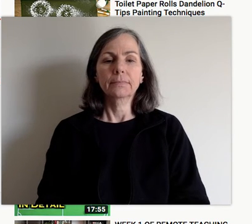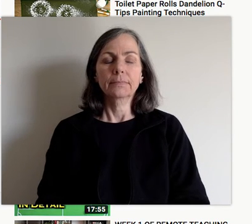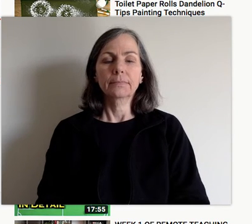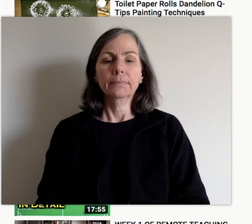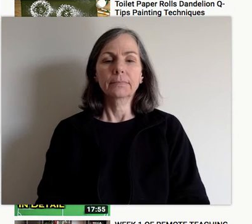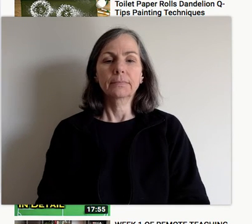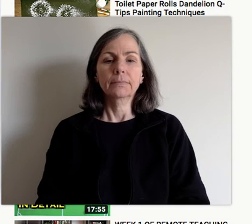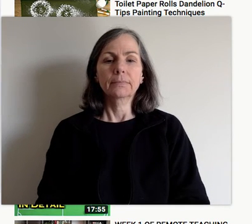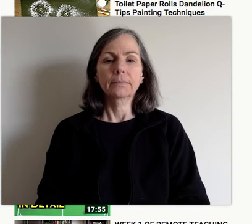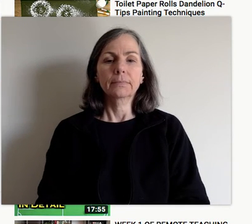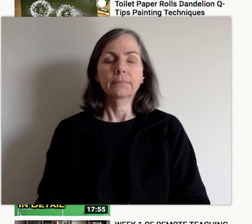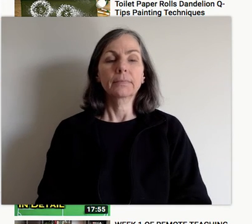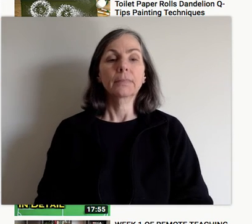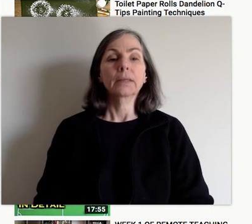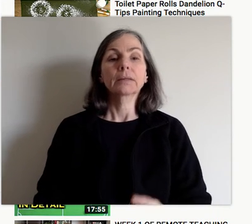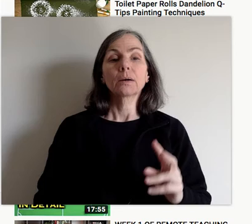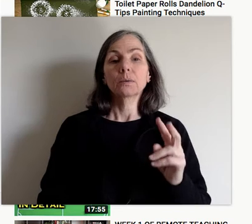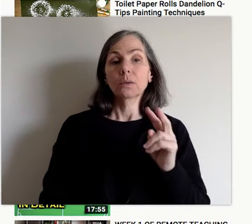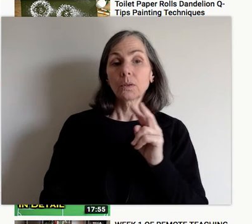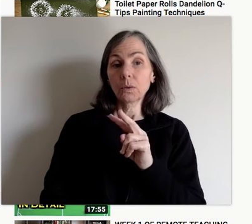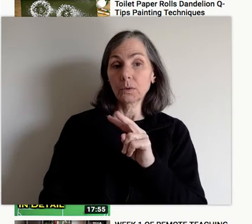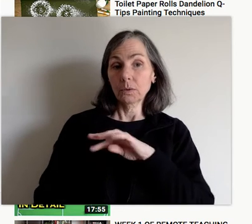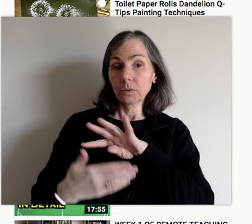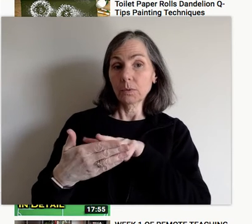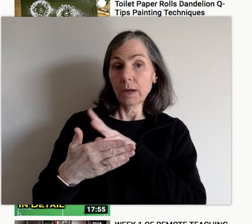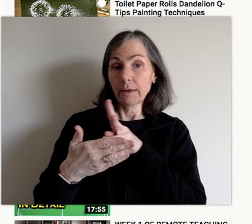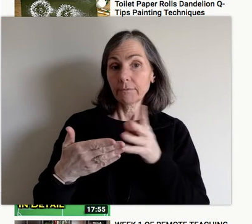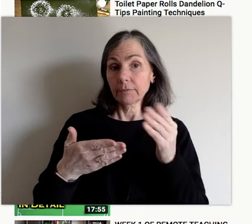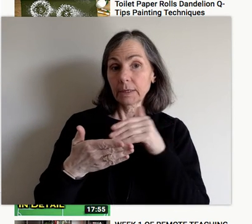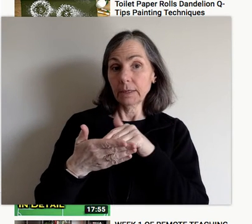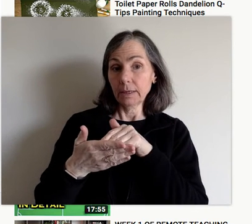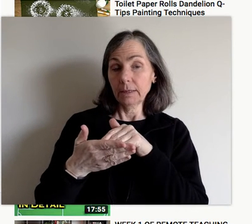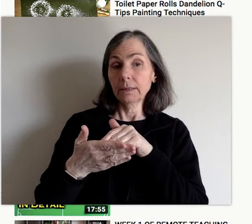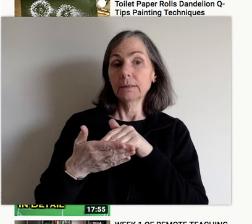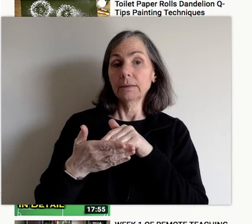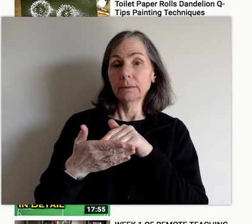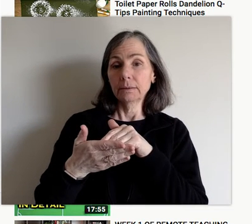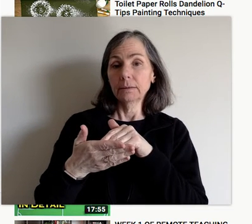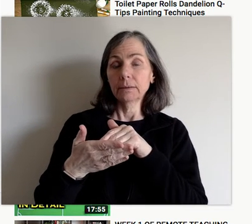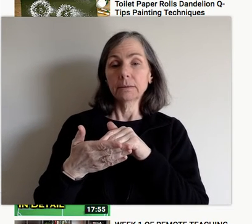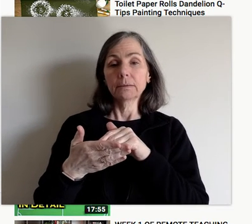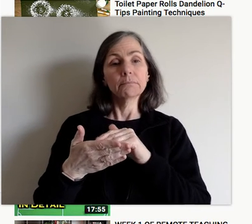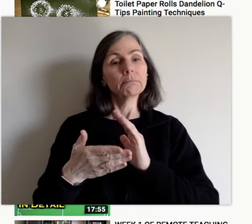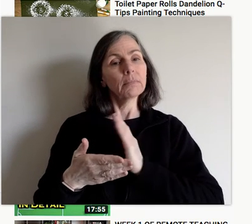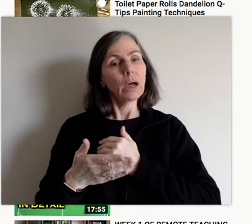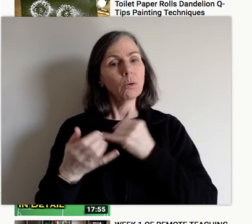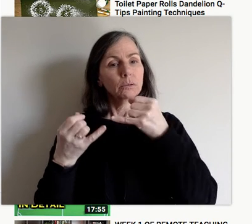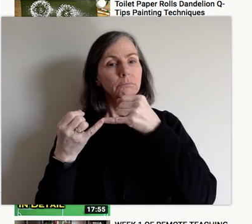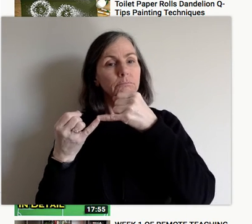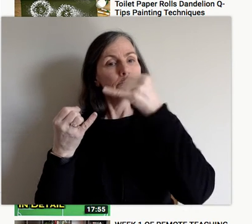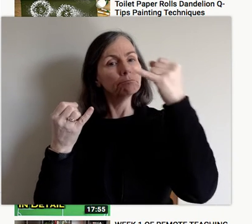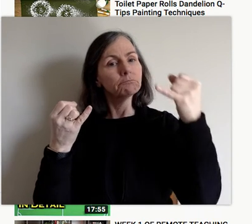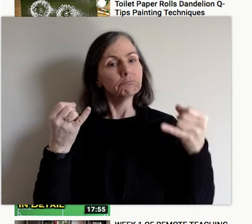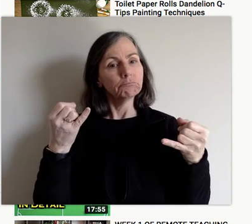If we look at our parabola on the left, our parabola